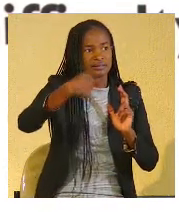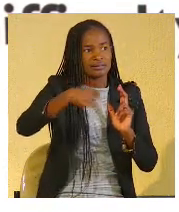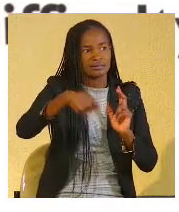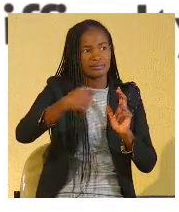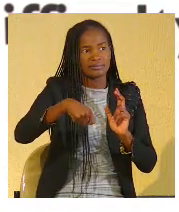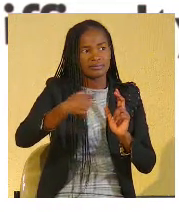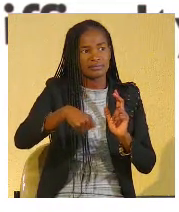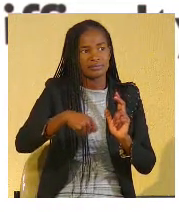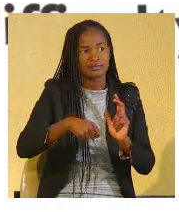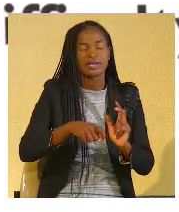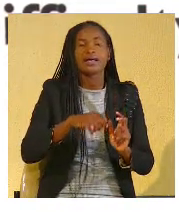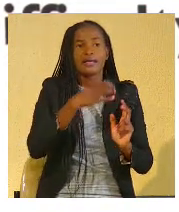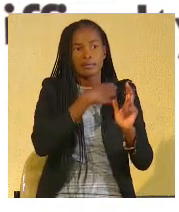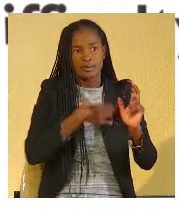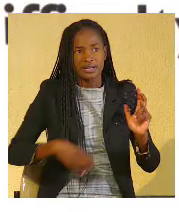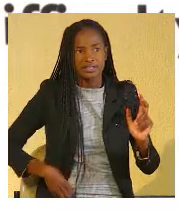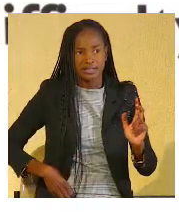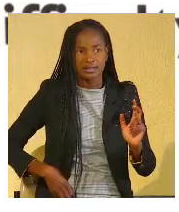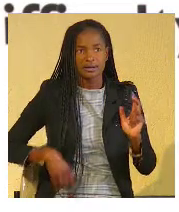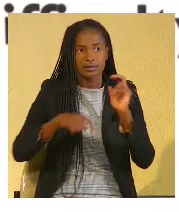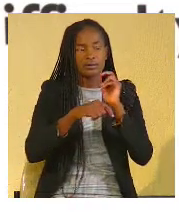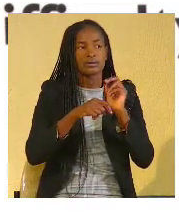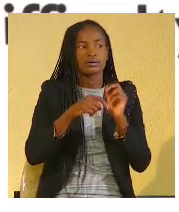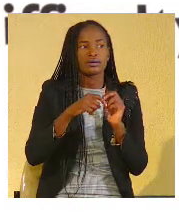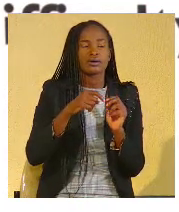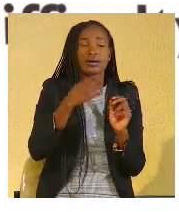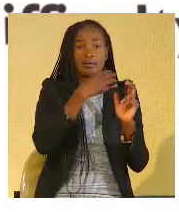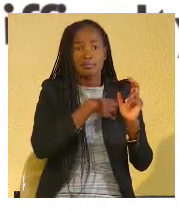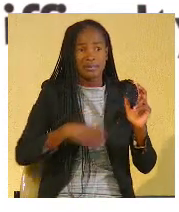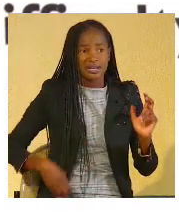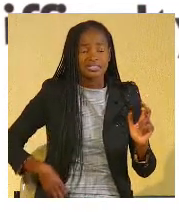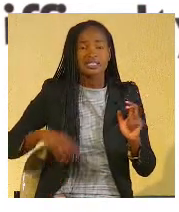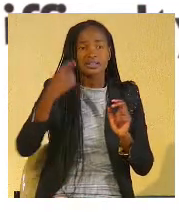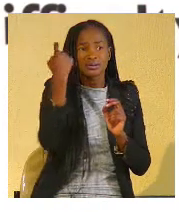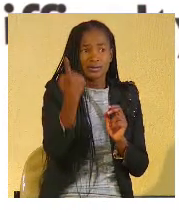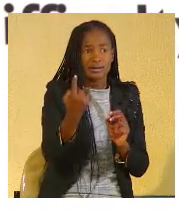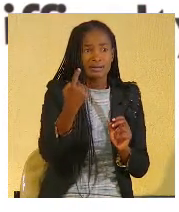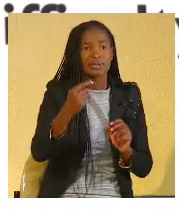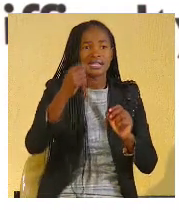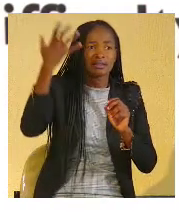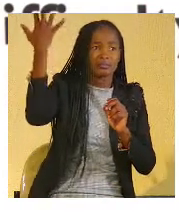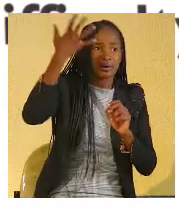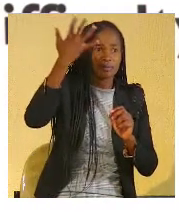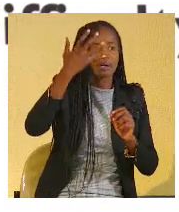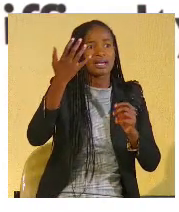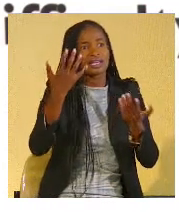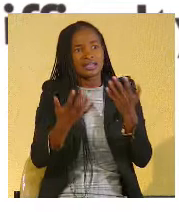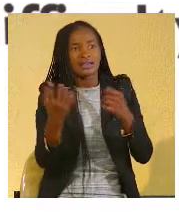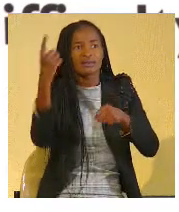that is His Excellency the President, who at times also provide information